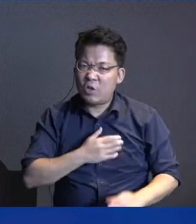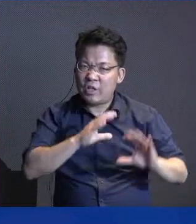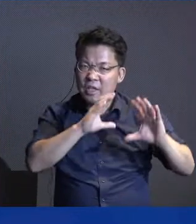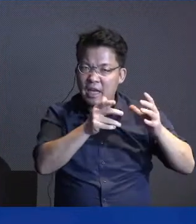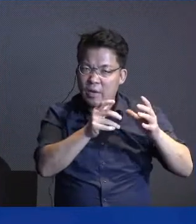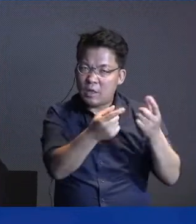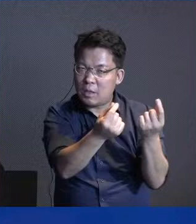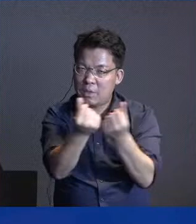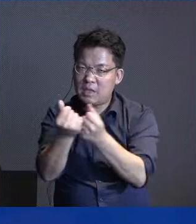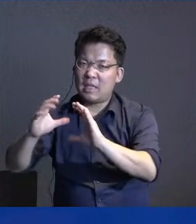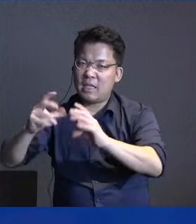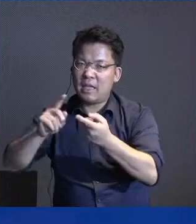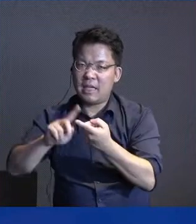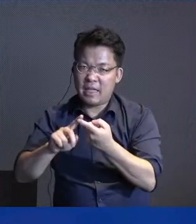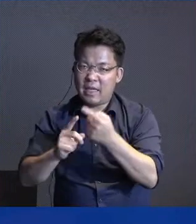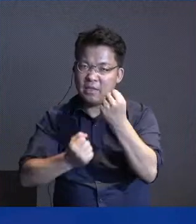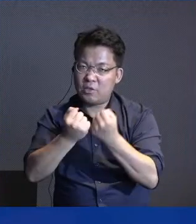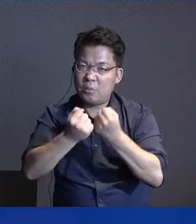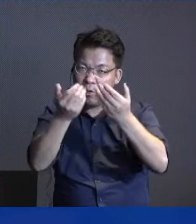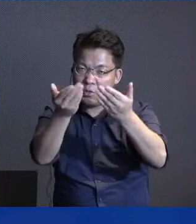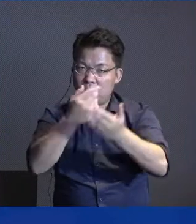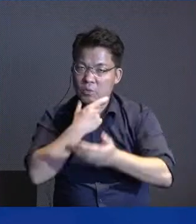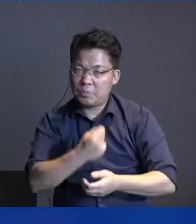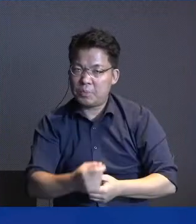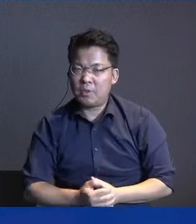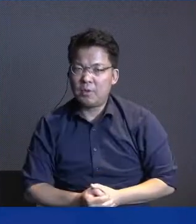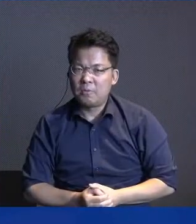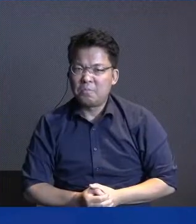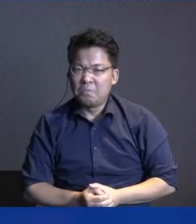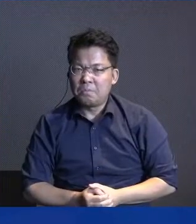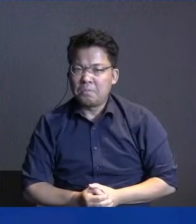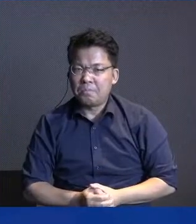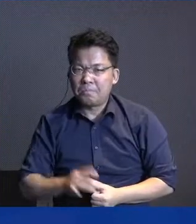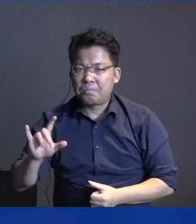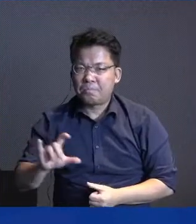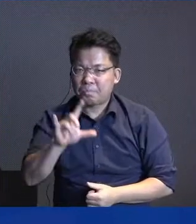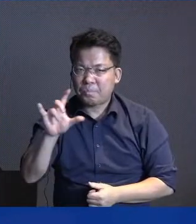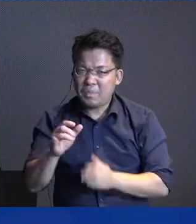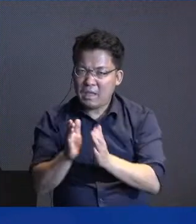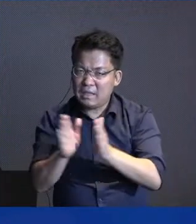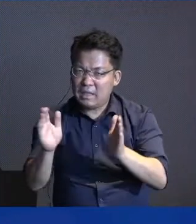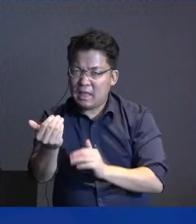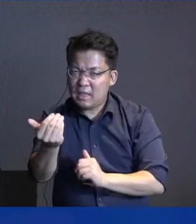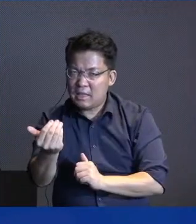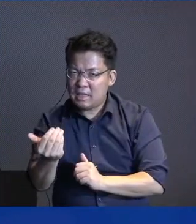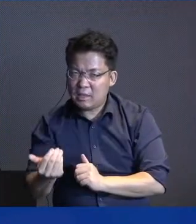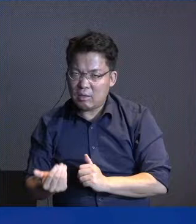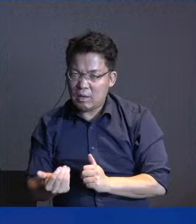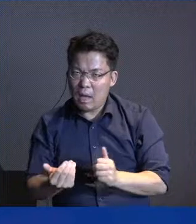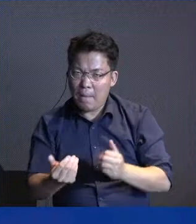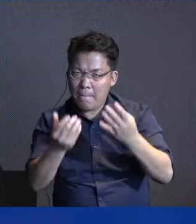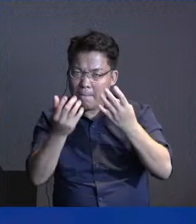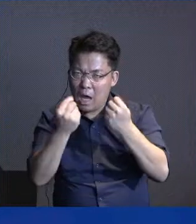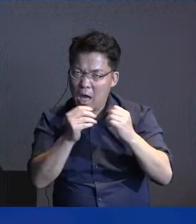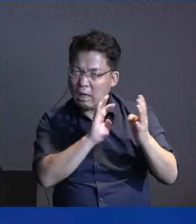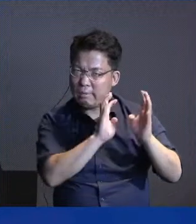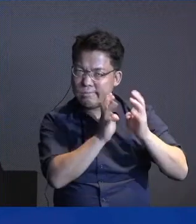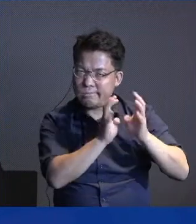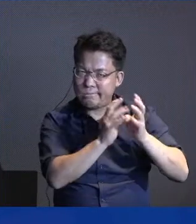when this whole thing before COVID started, there were a lot of discussions, in different policy